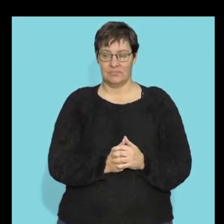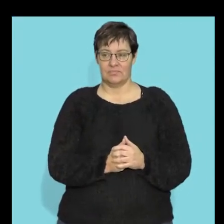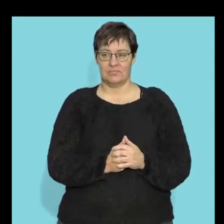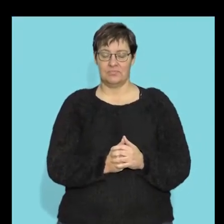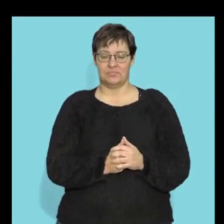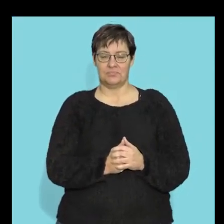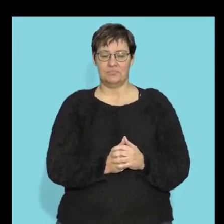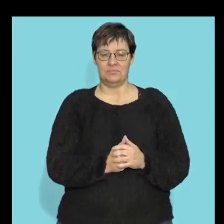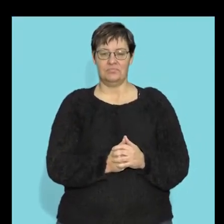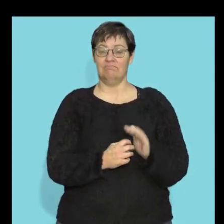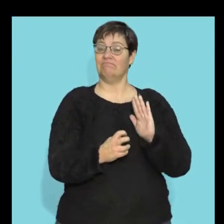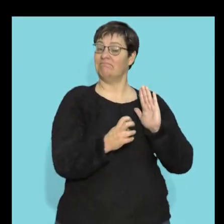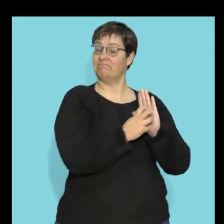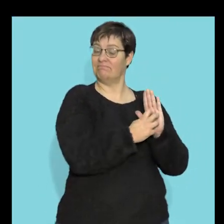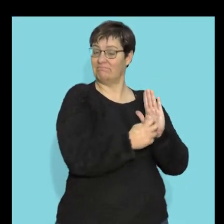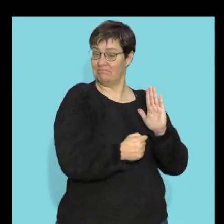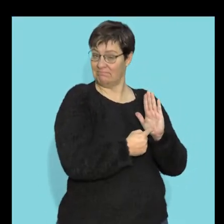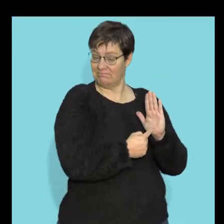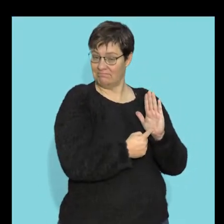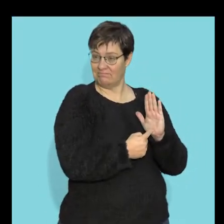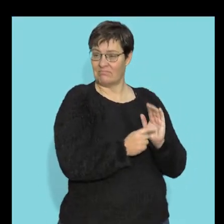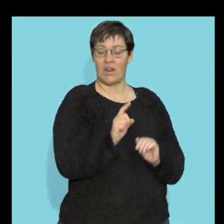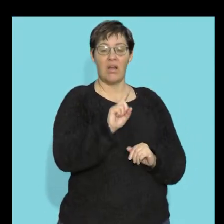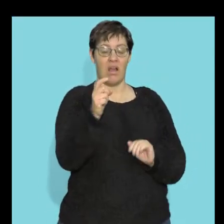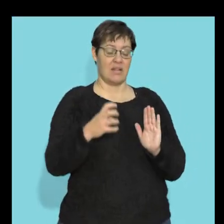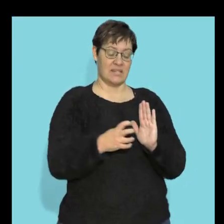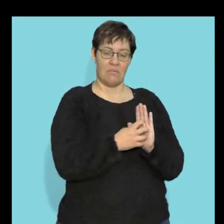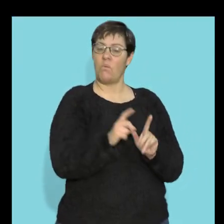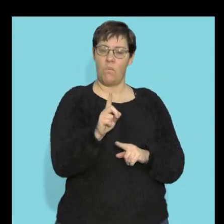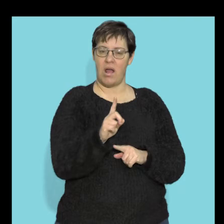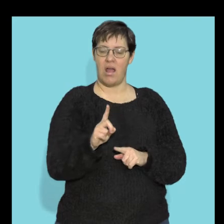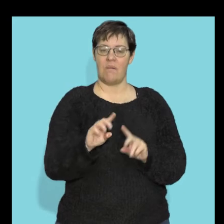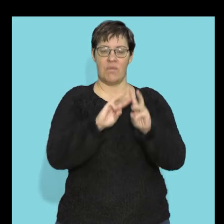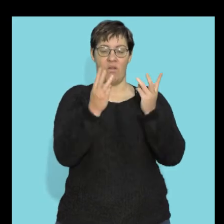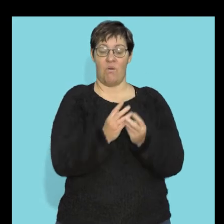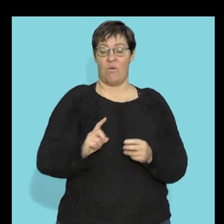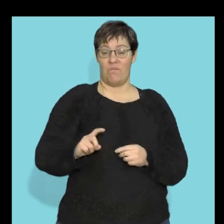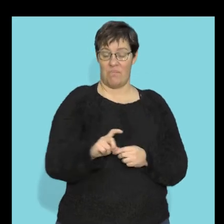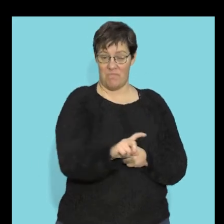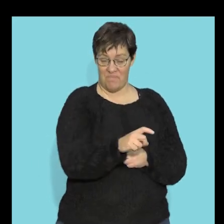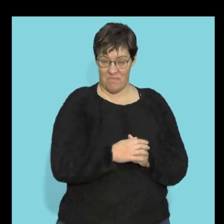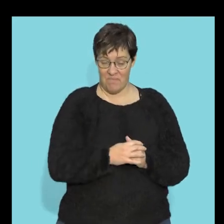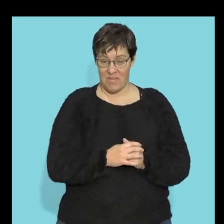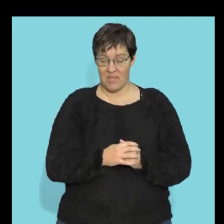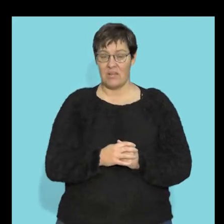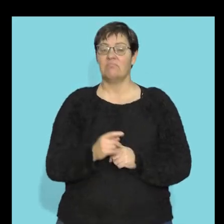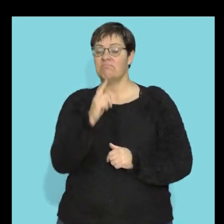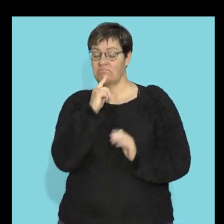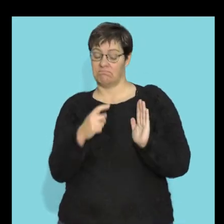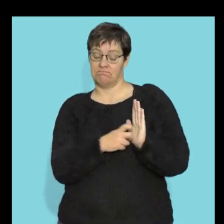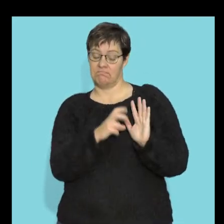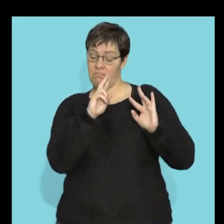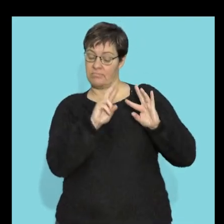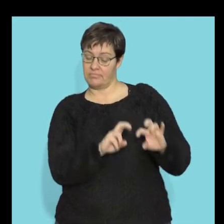Right, our first question over here, as you can see, is a diagram of an earthworm. And it says to you, study the diagram below and answer